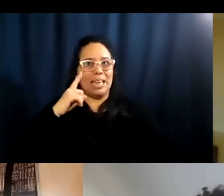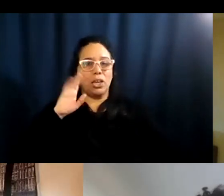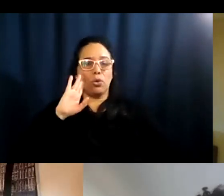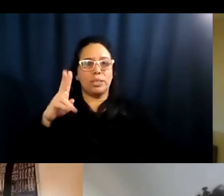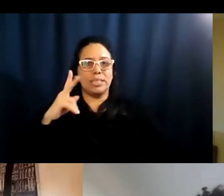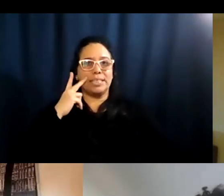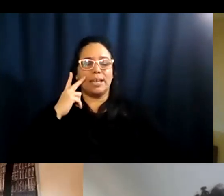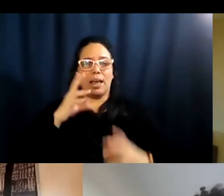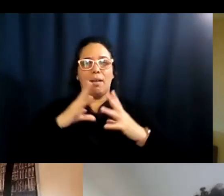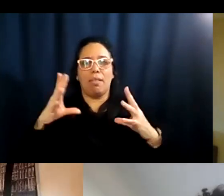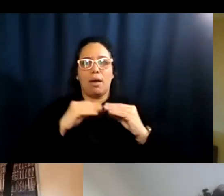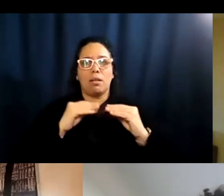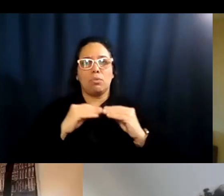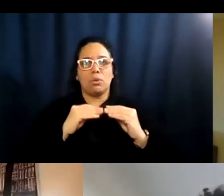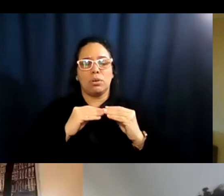more